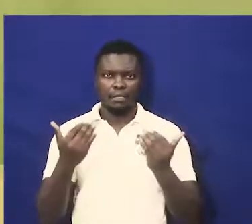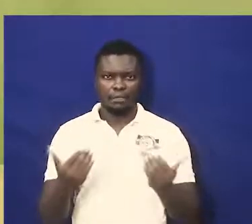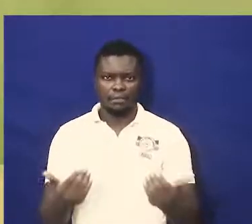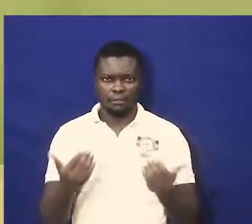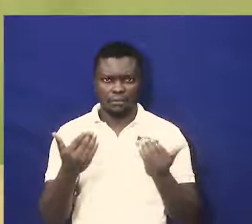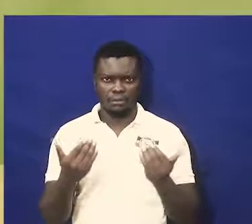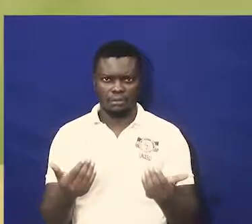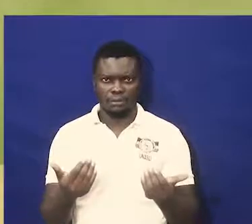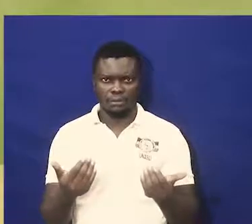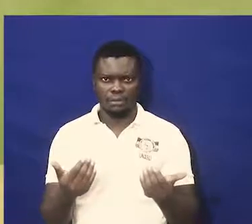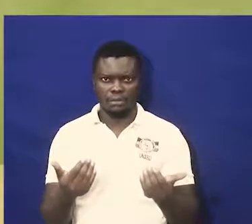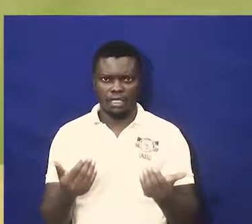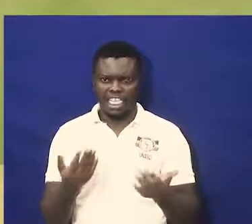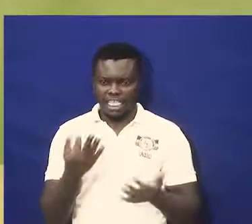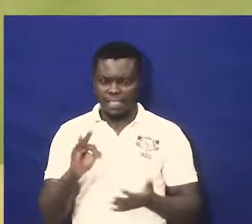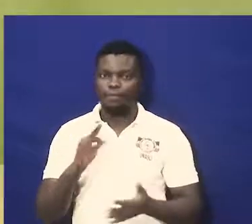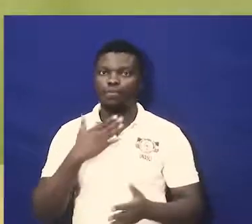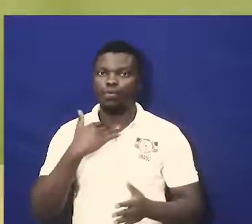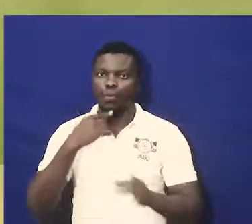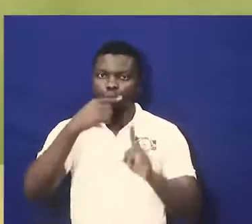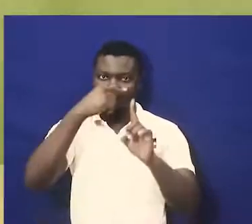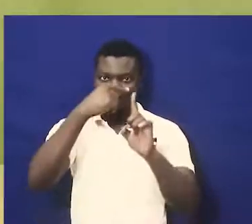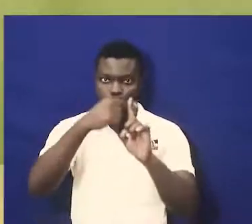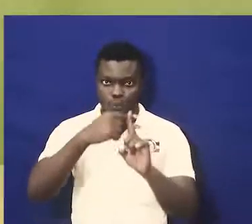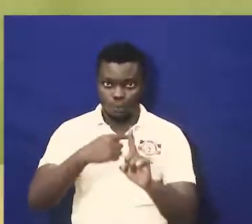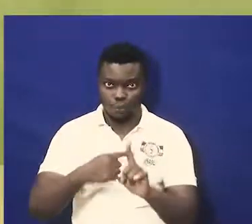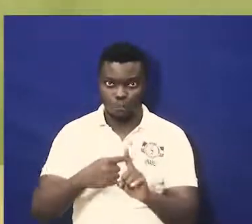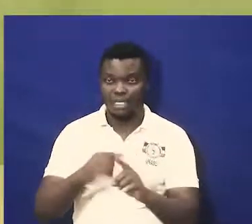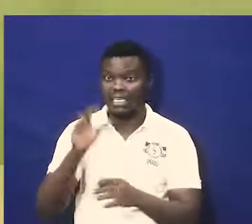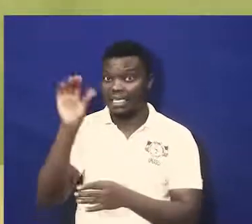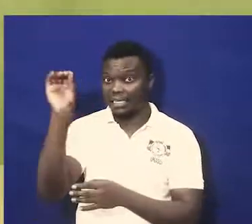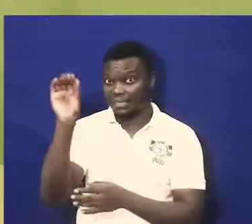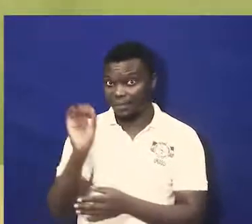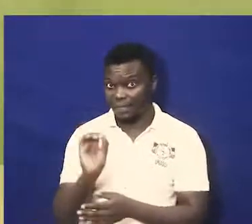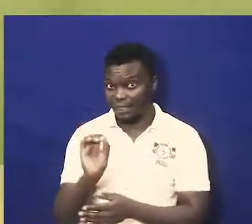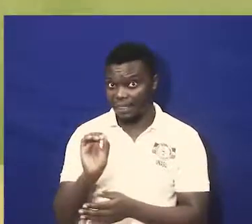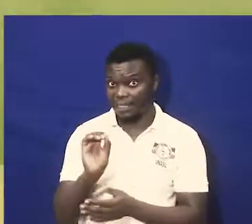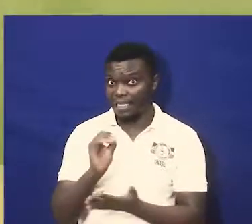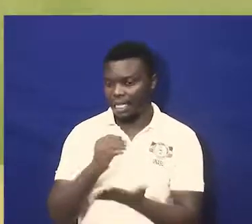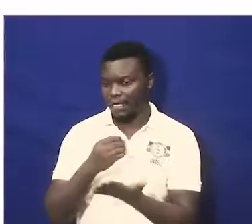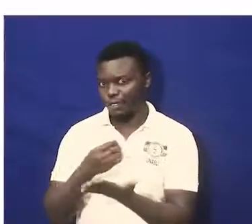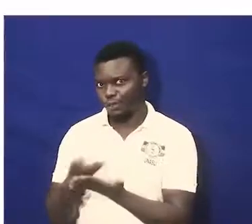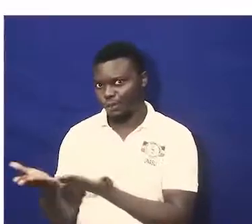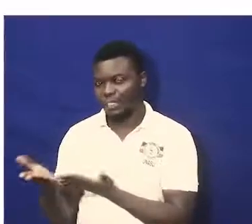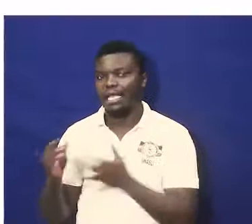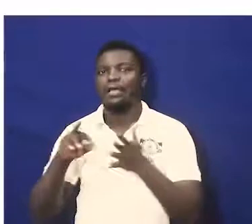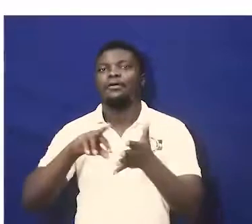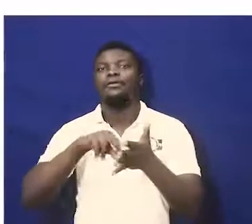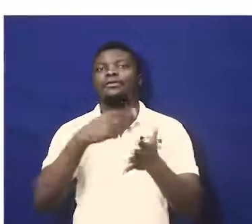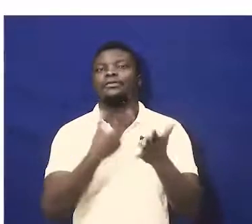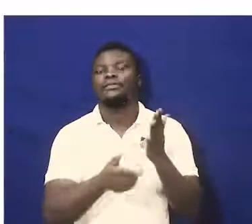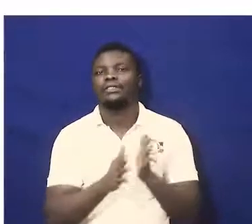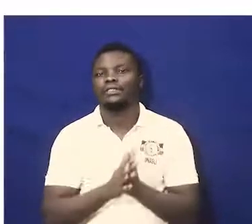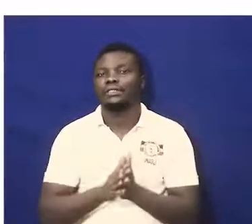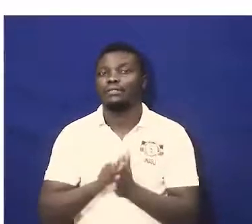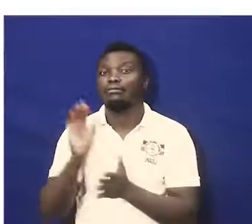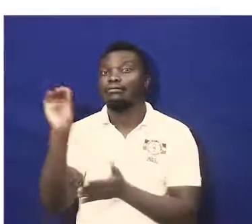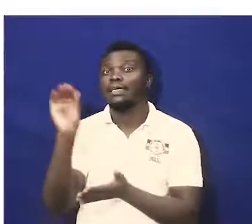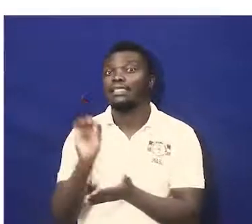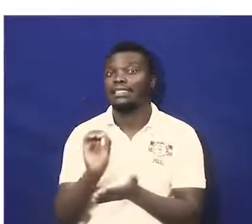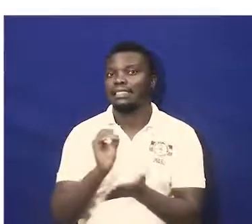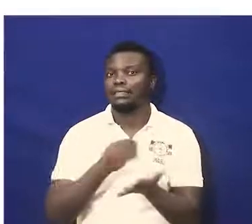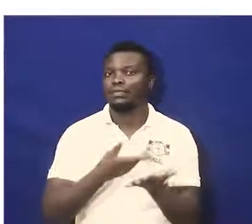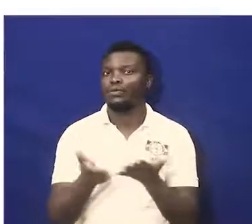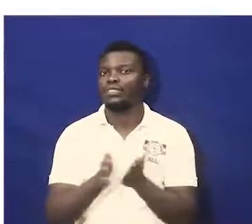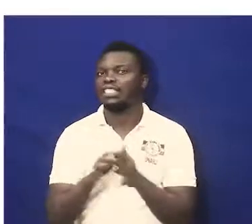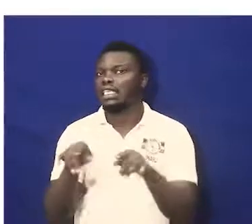if we are to calculate the percentage loss, then it means that percentage loss